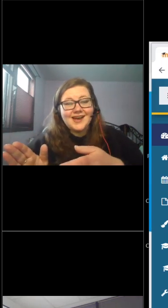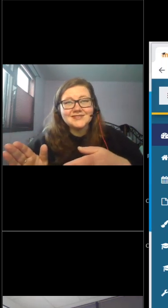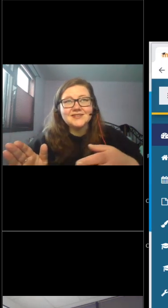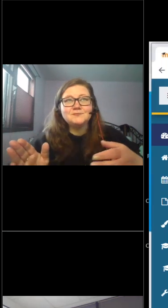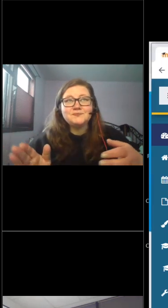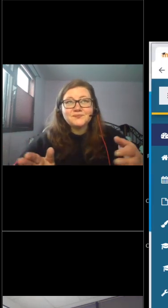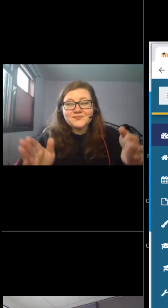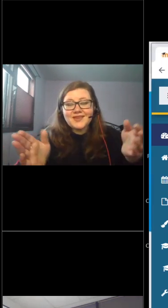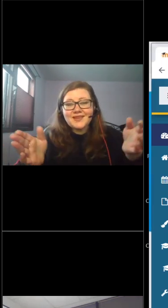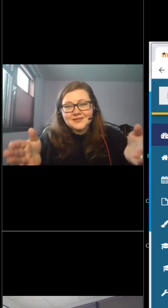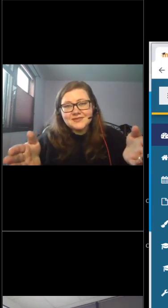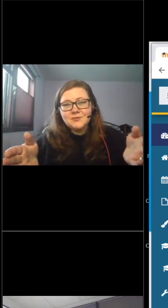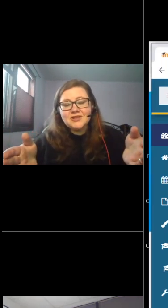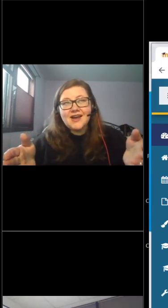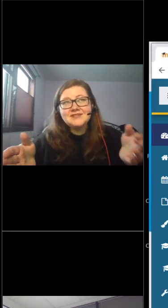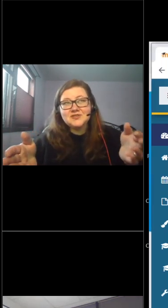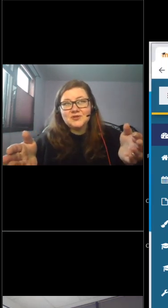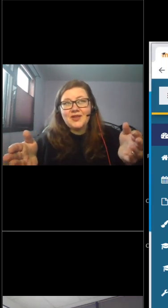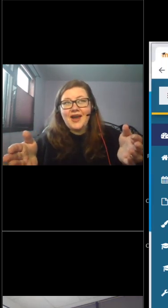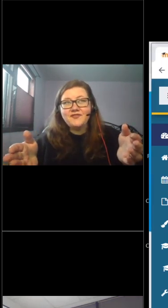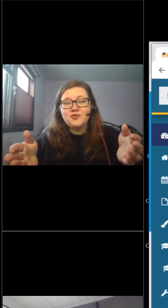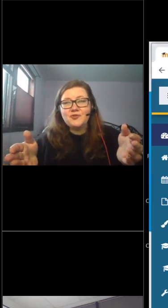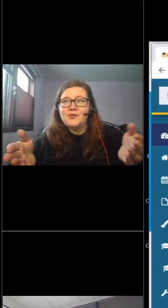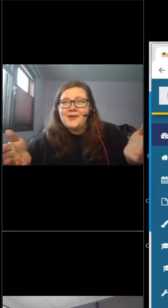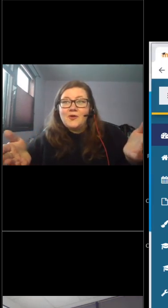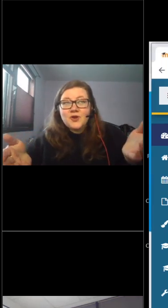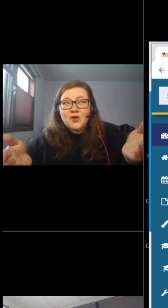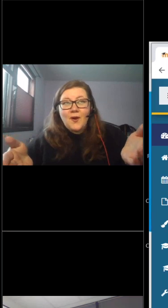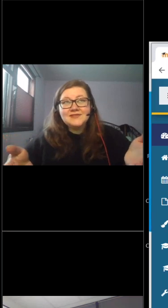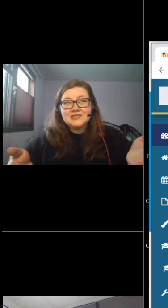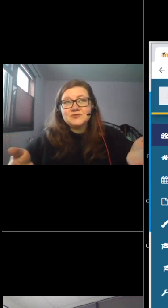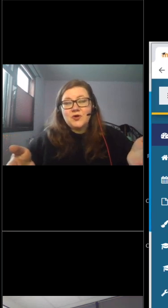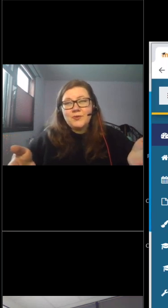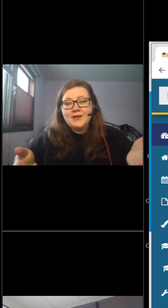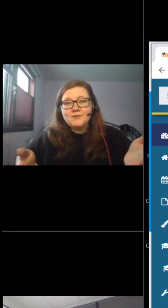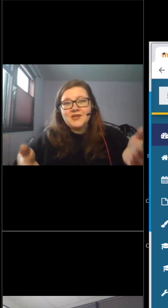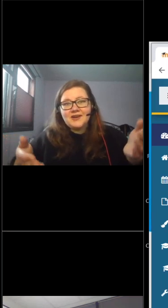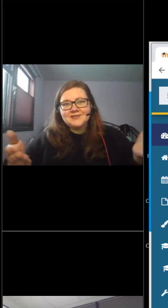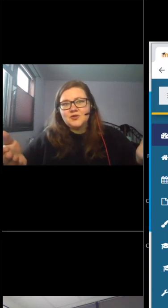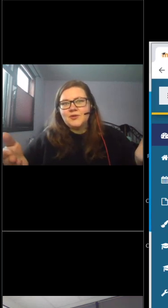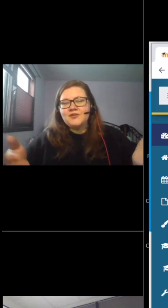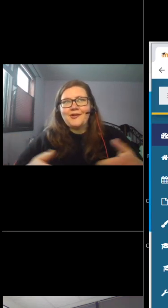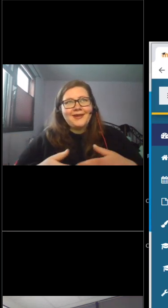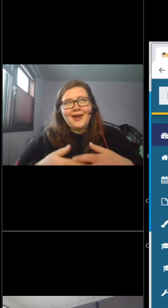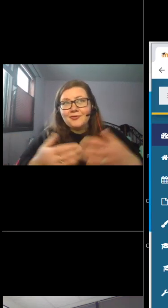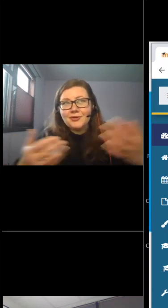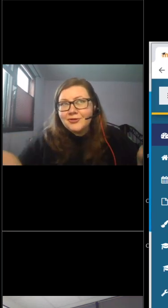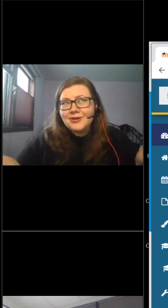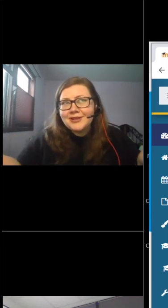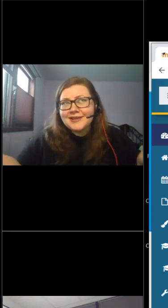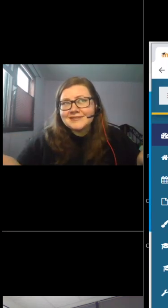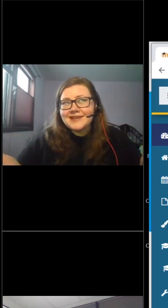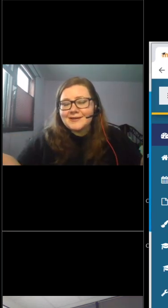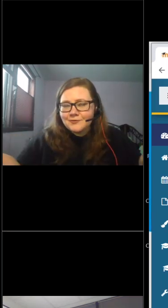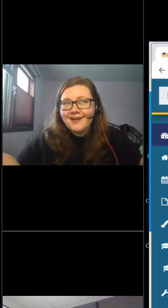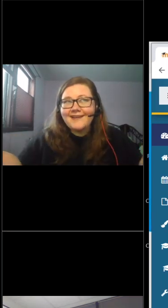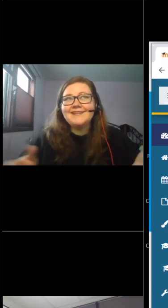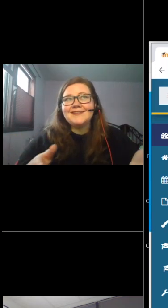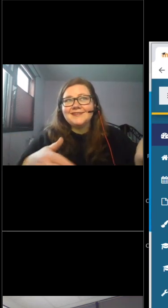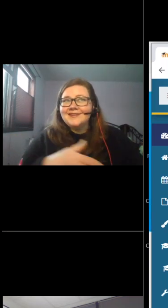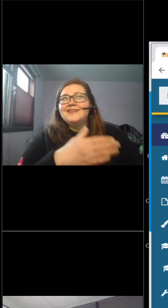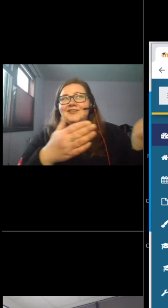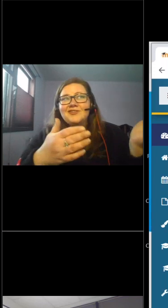certain classes. Some classes you'll have to request enrollment because it'll be for like a renewal exam,